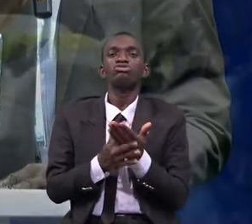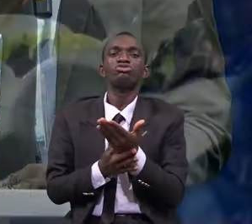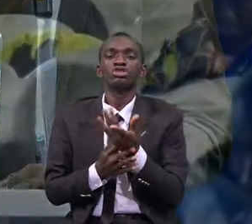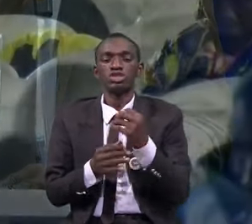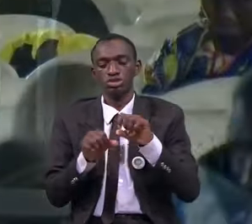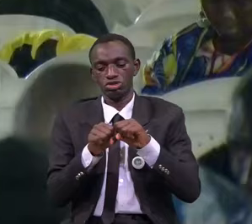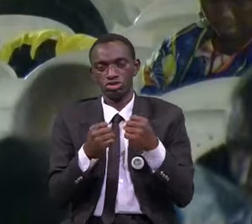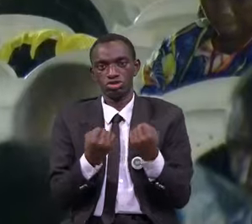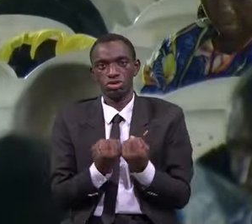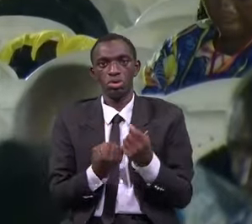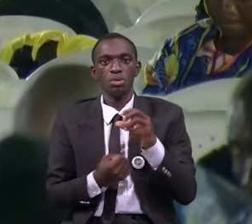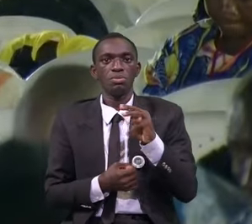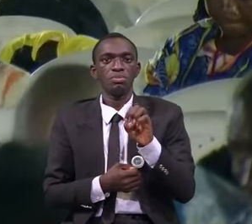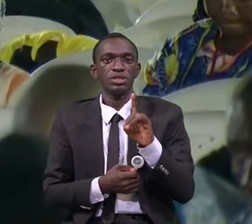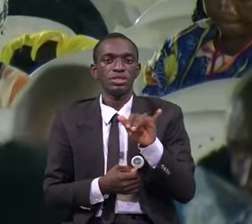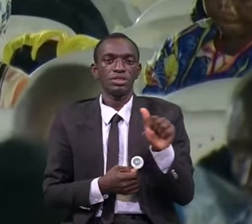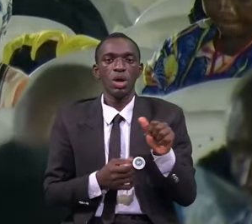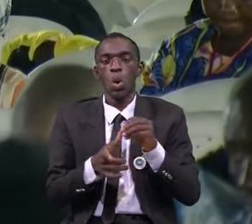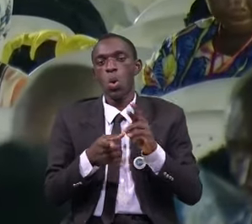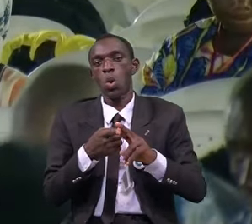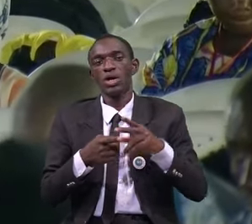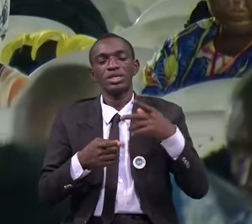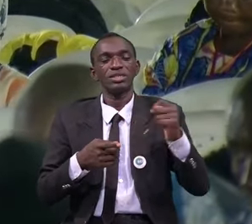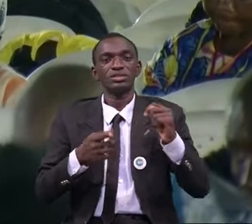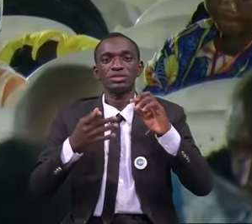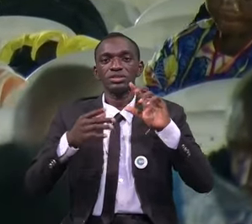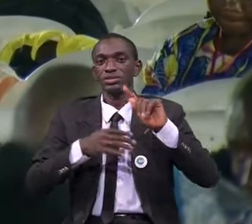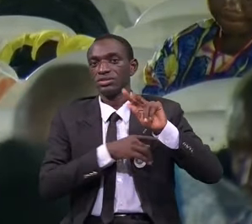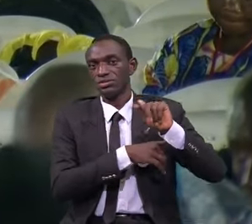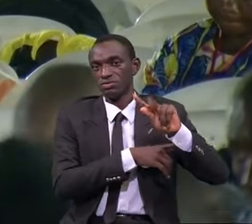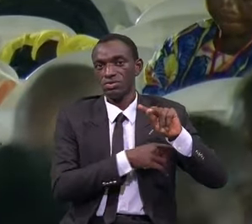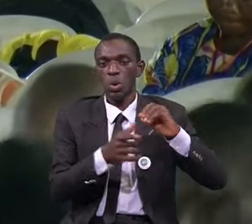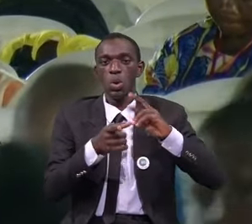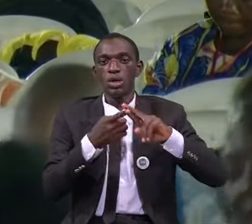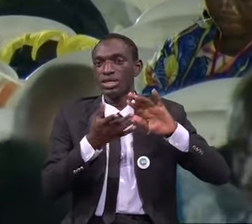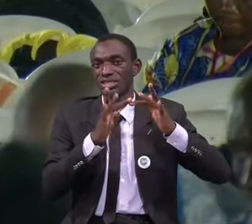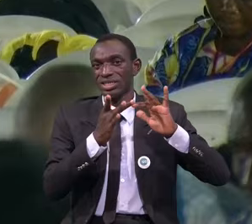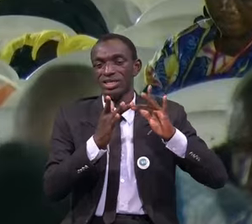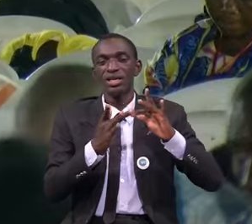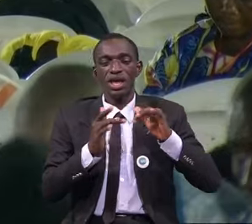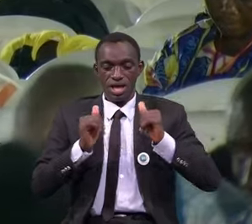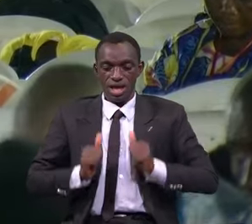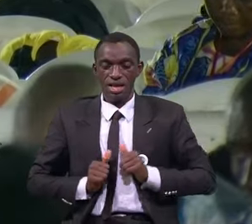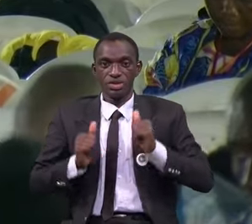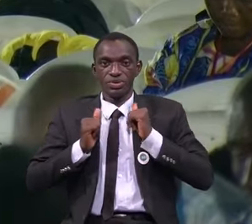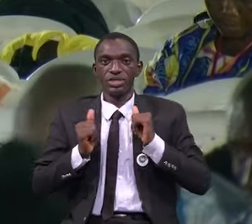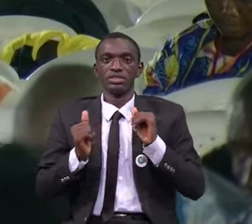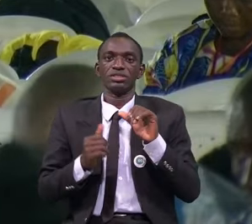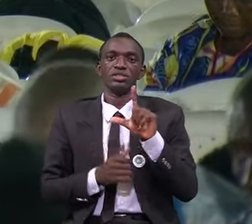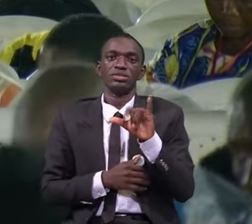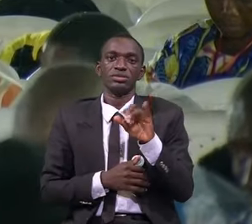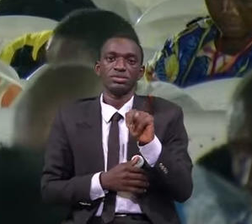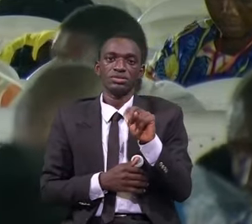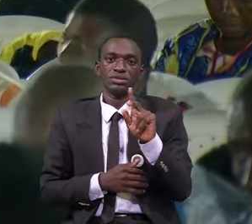the television, on the internet. The address link is there. l'adresse, le lien électronique est